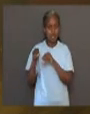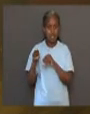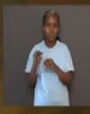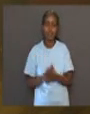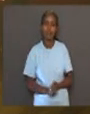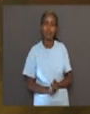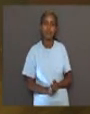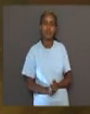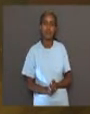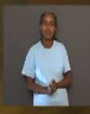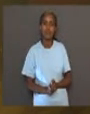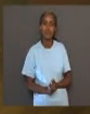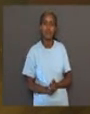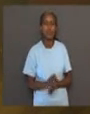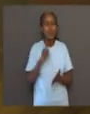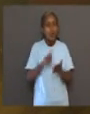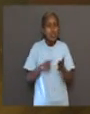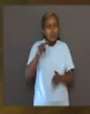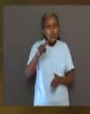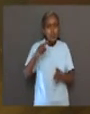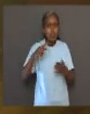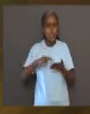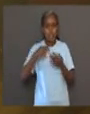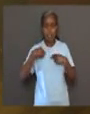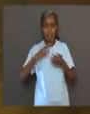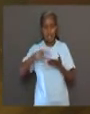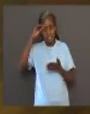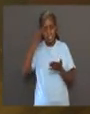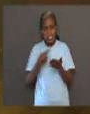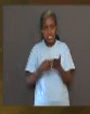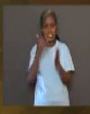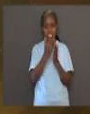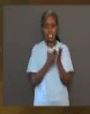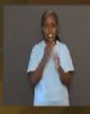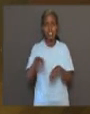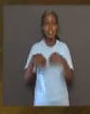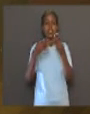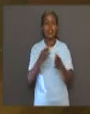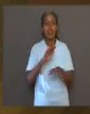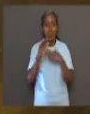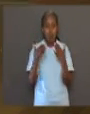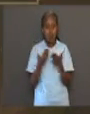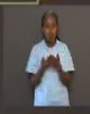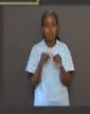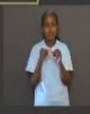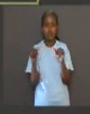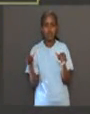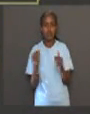What you have learned in this lesson has given you all the tools you need.